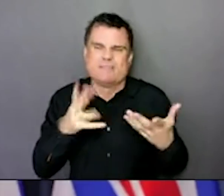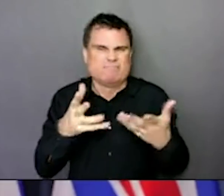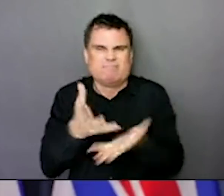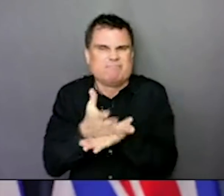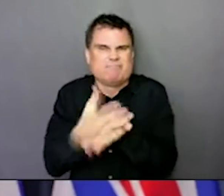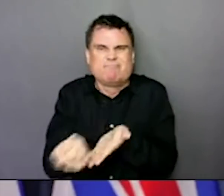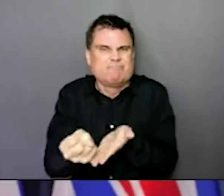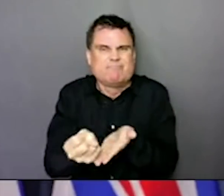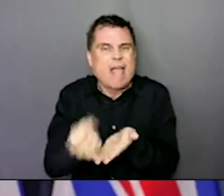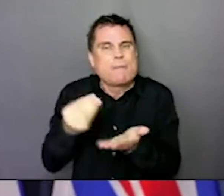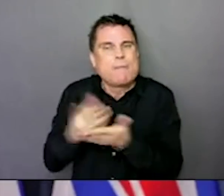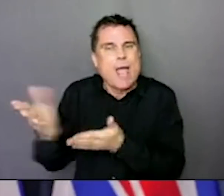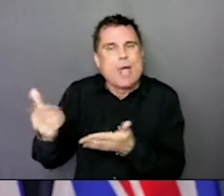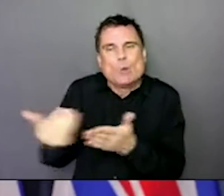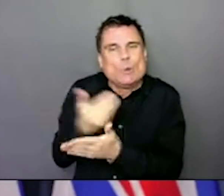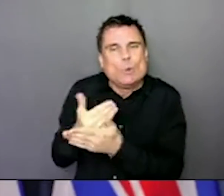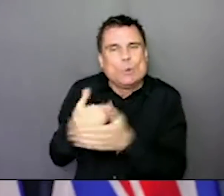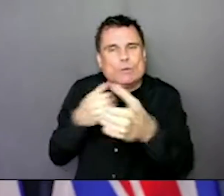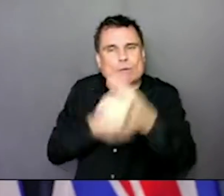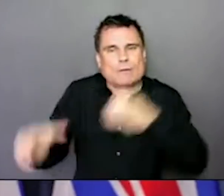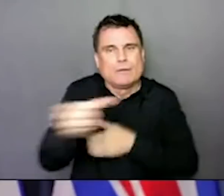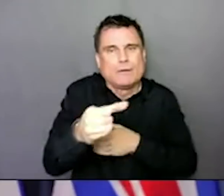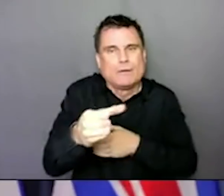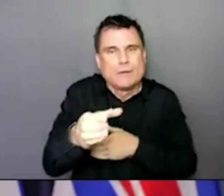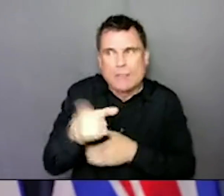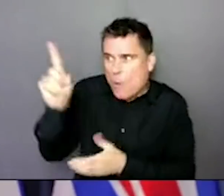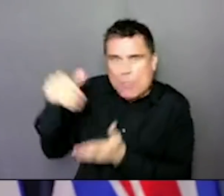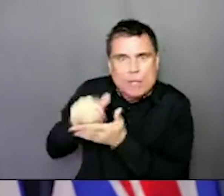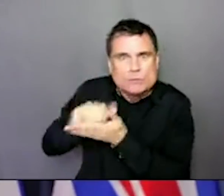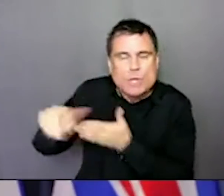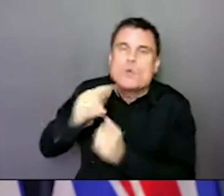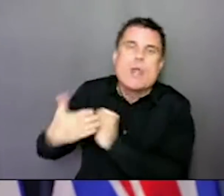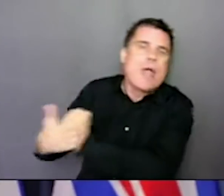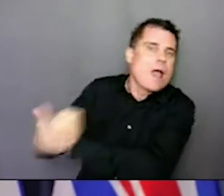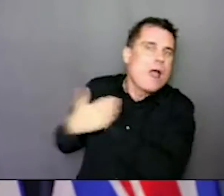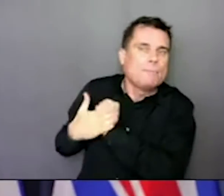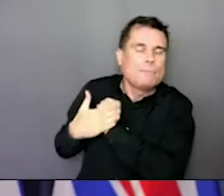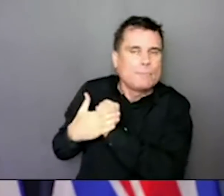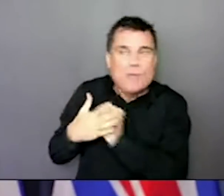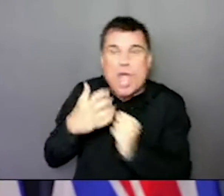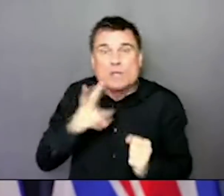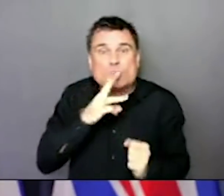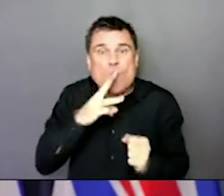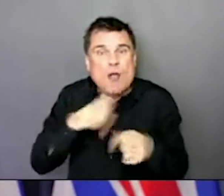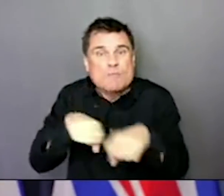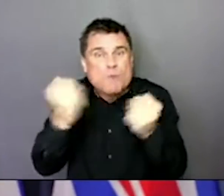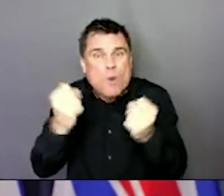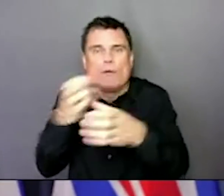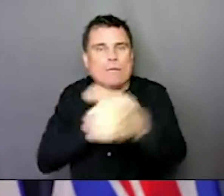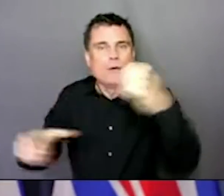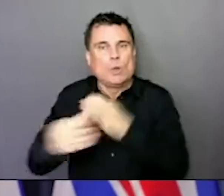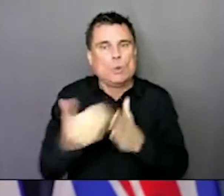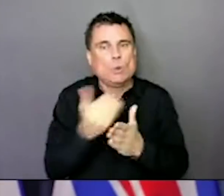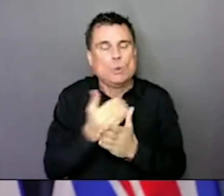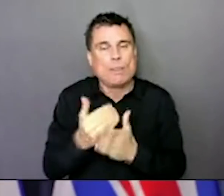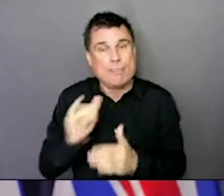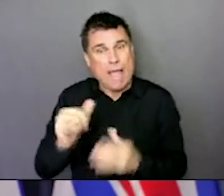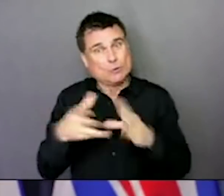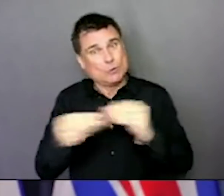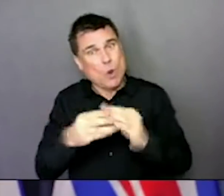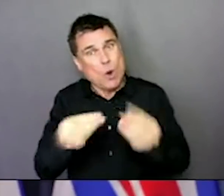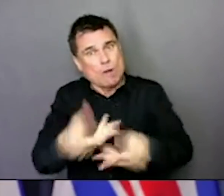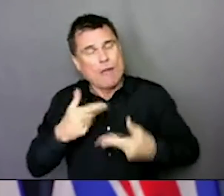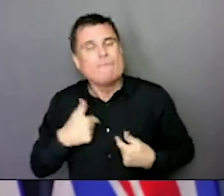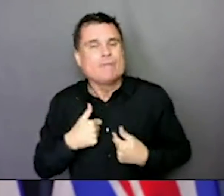towards getting a new hot water heater for that family. That was a found money for them, and that was very important to